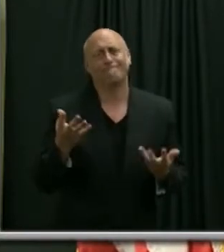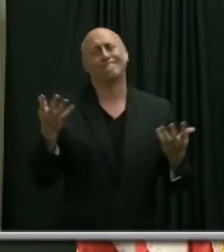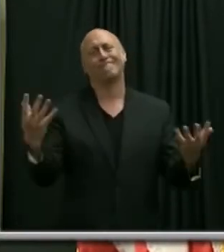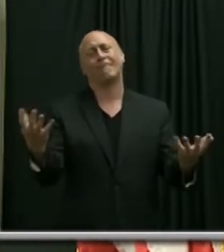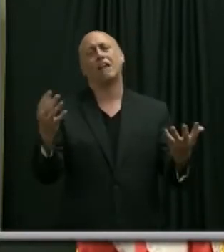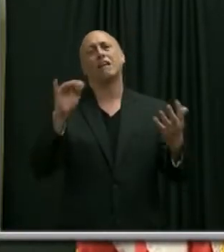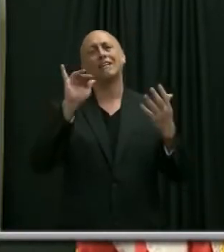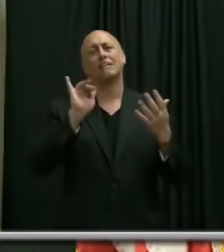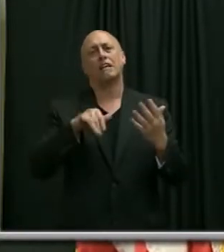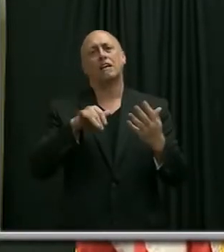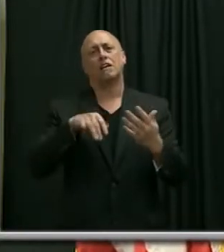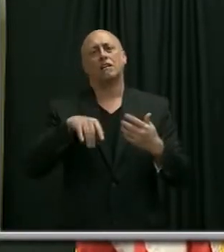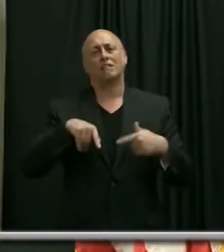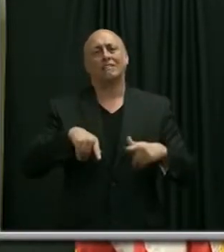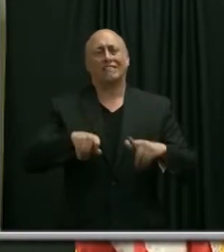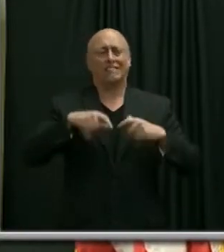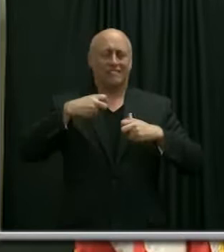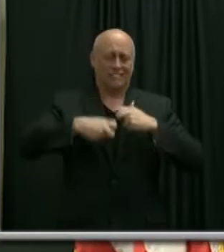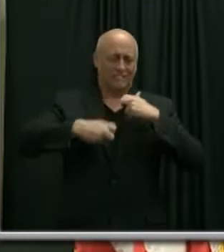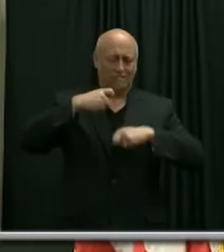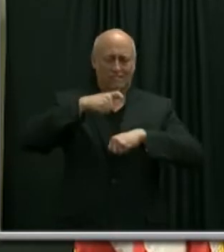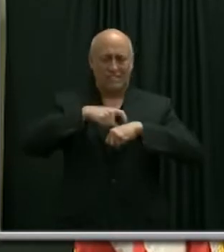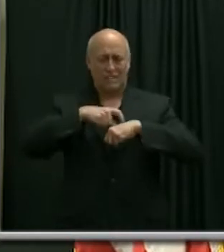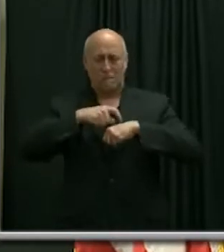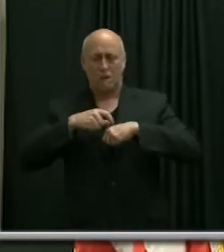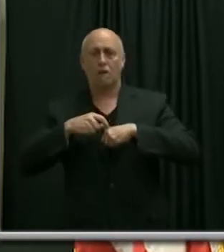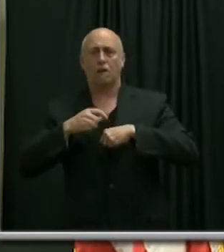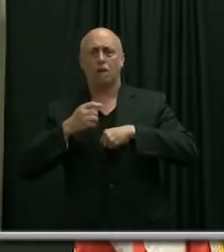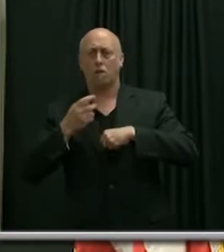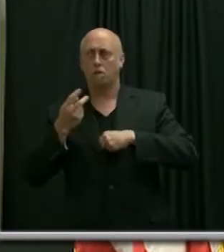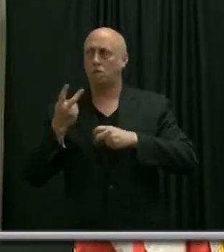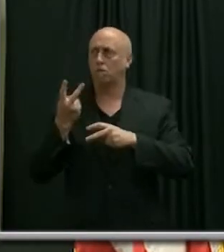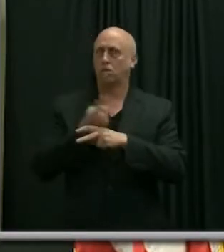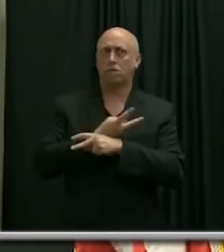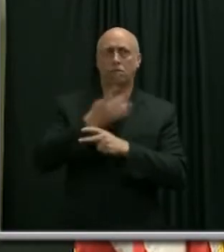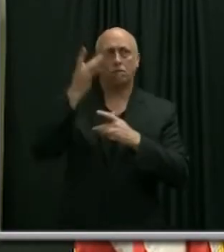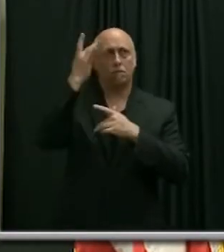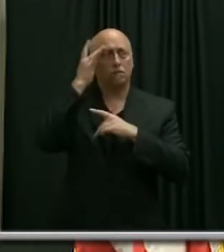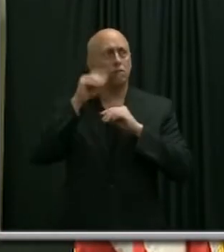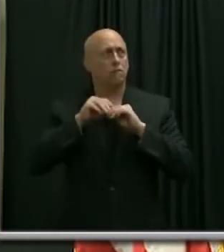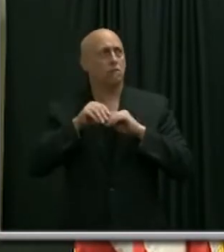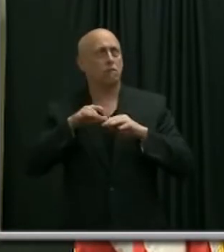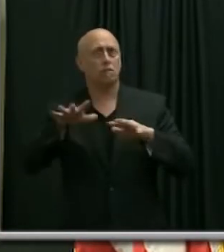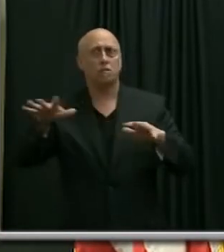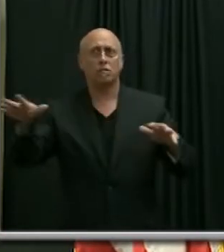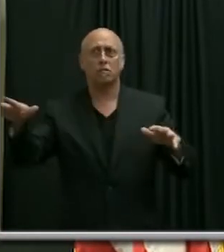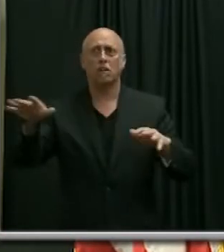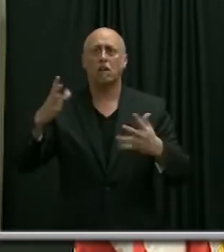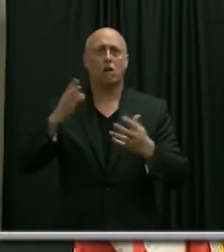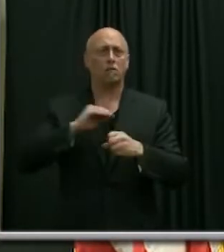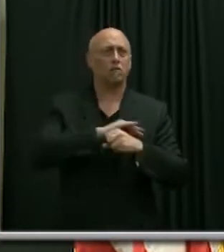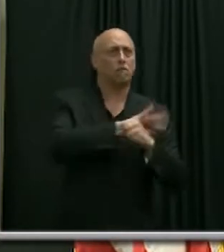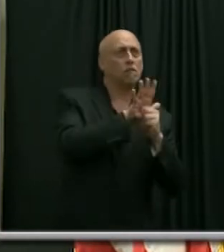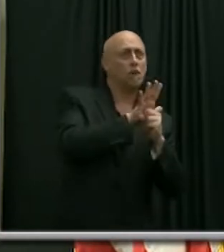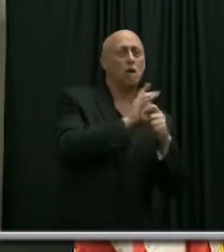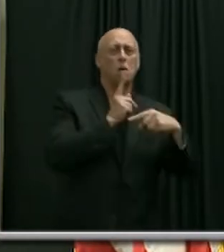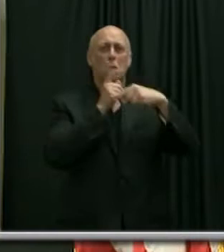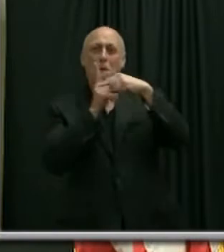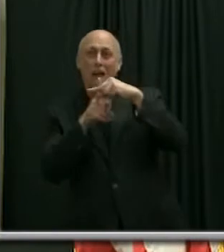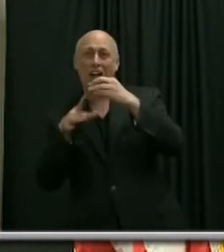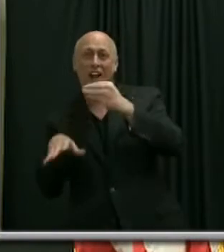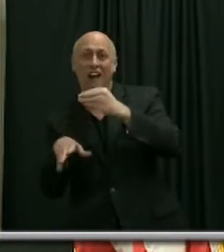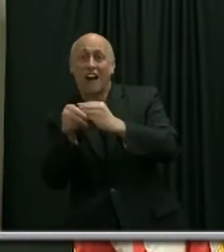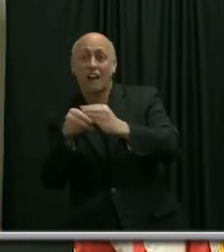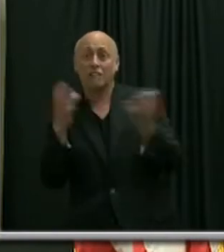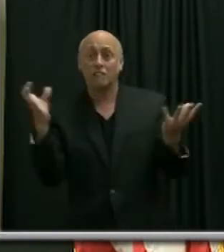have what we view as an additional health crisis, and that is the crisis of domestic violence. And this